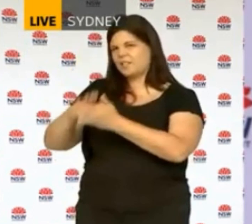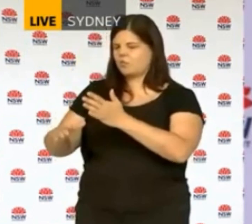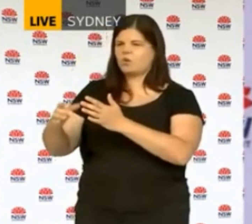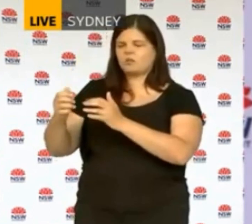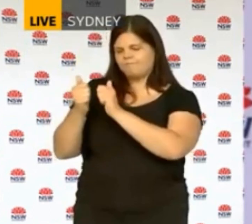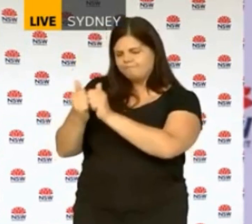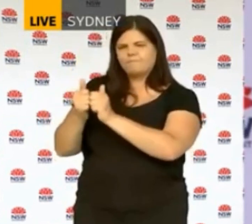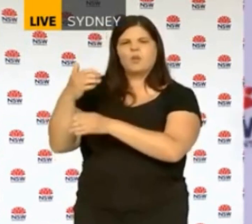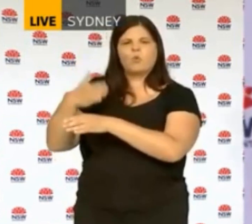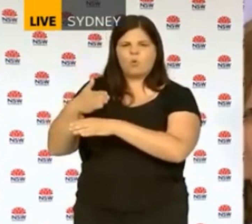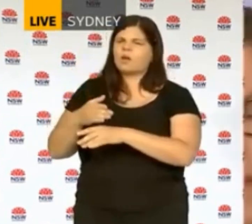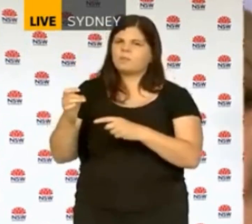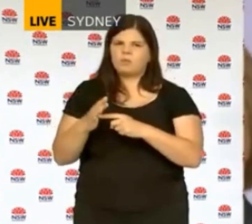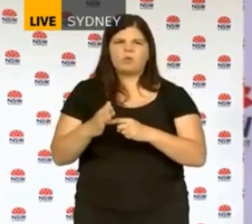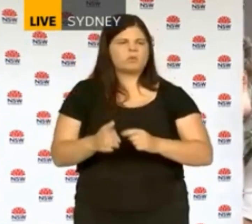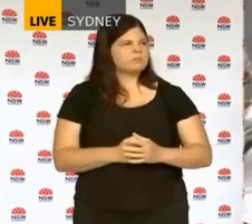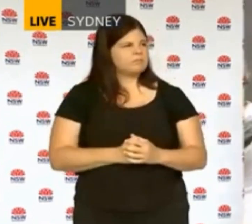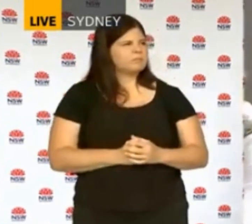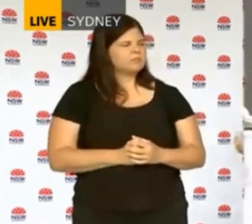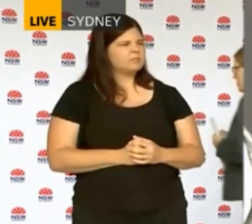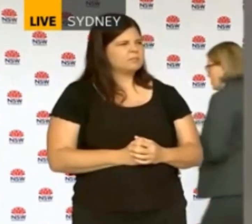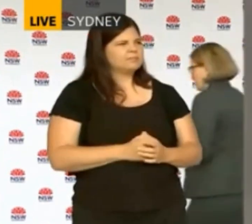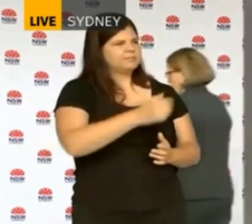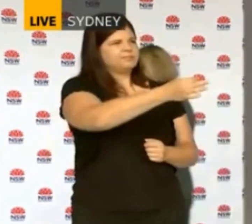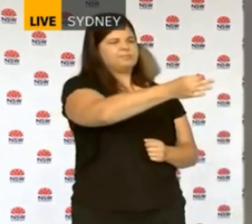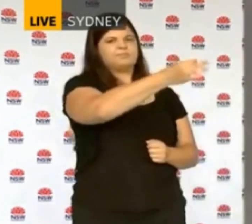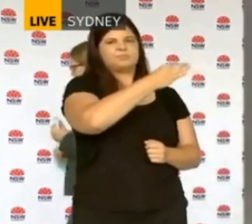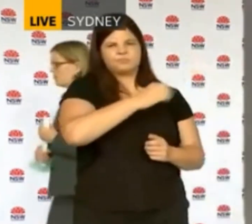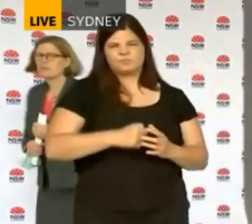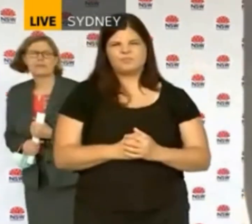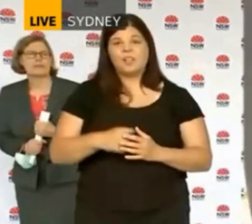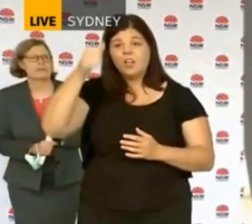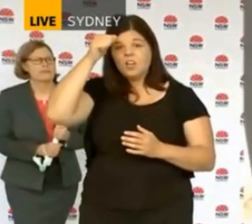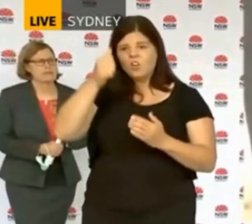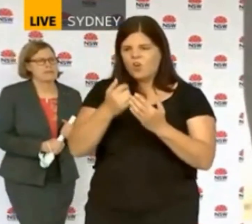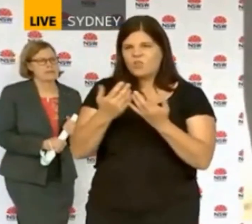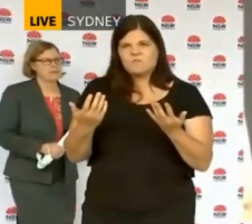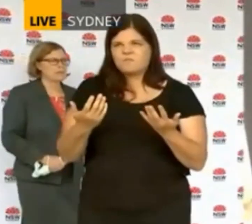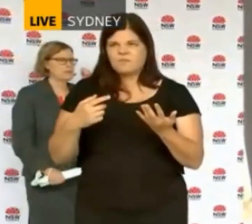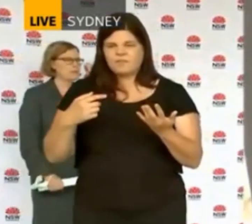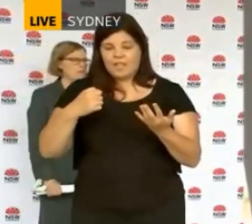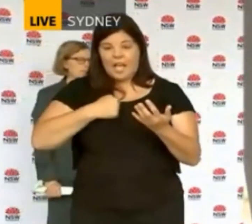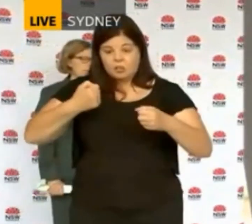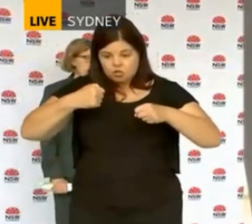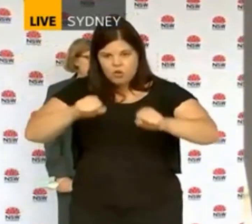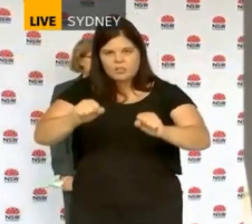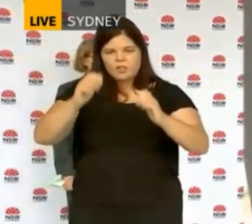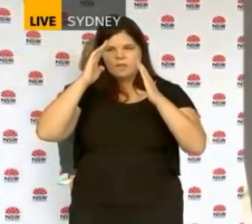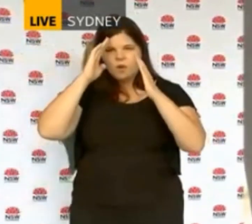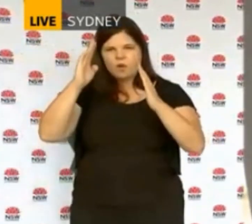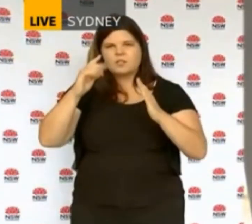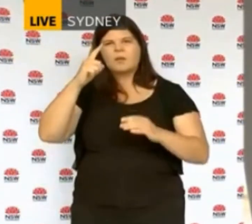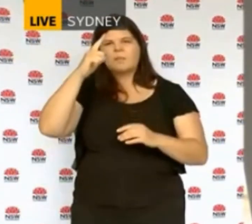in our response. Thank you. Yeah, can I just get one more? Just in regards to so much of the strategy now revolves around